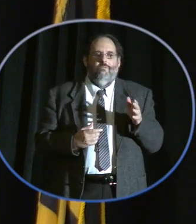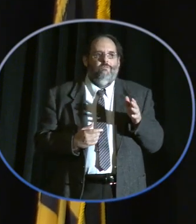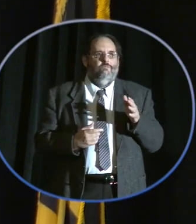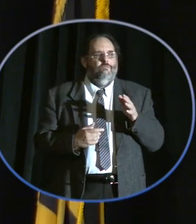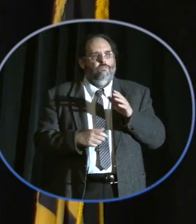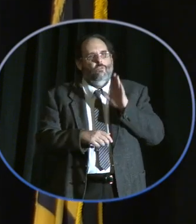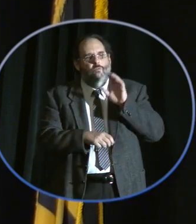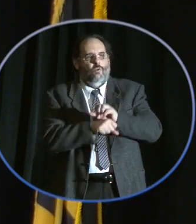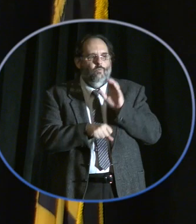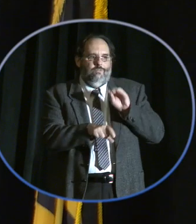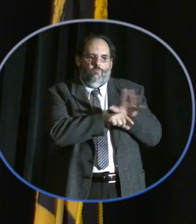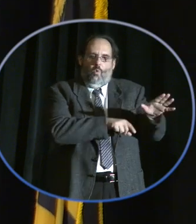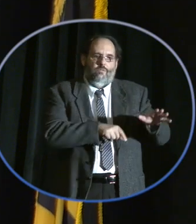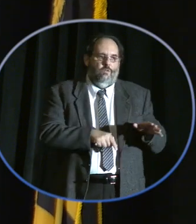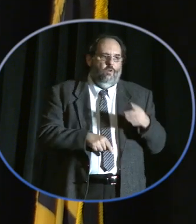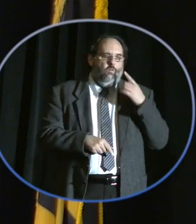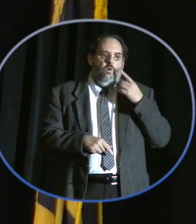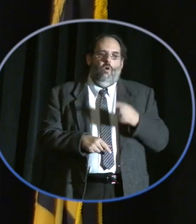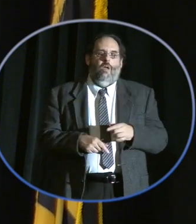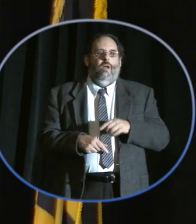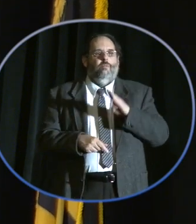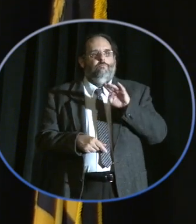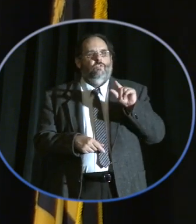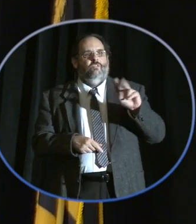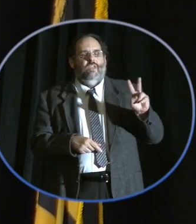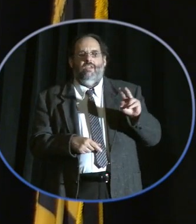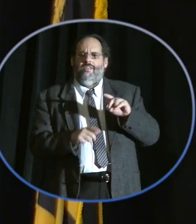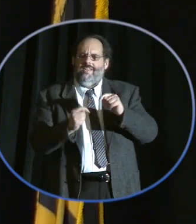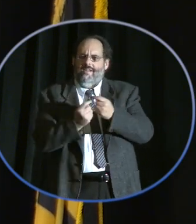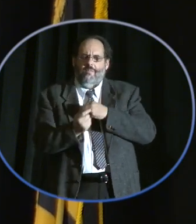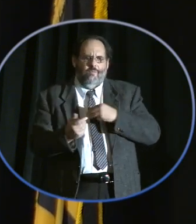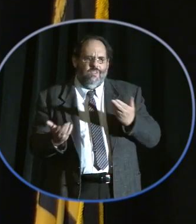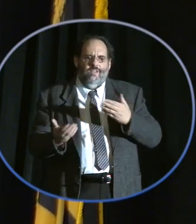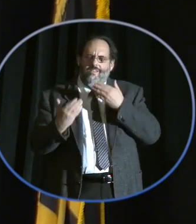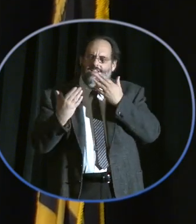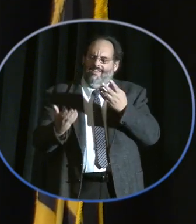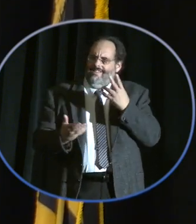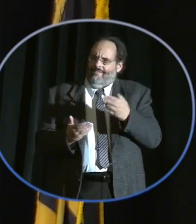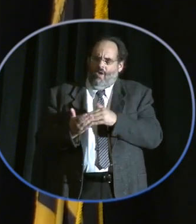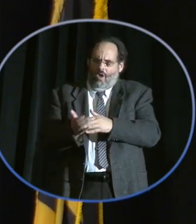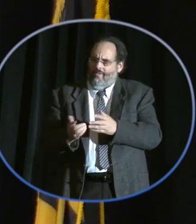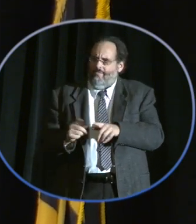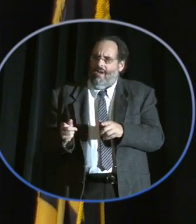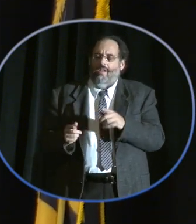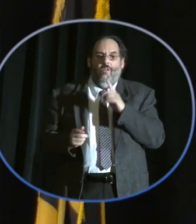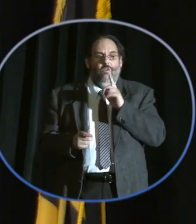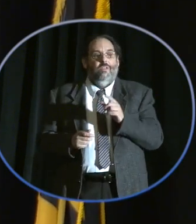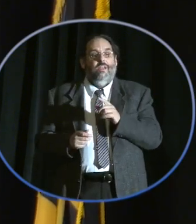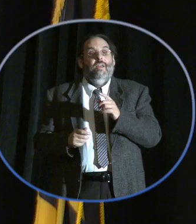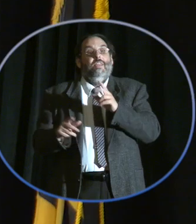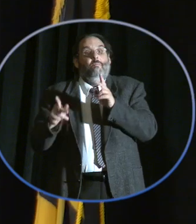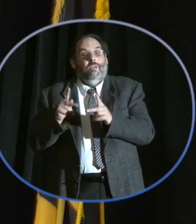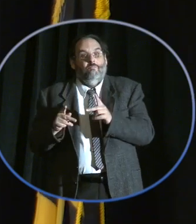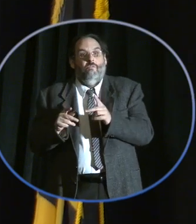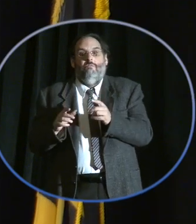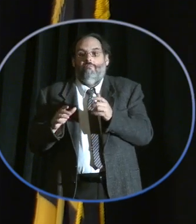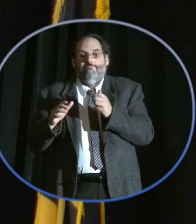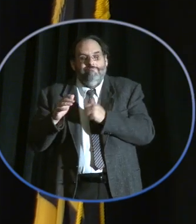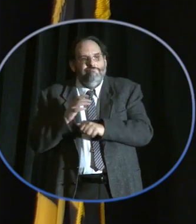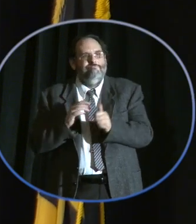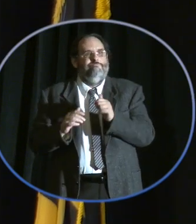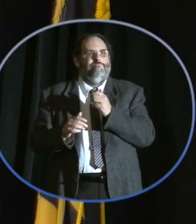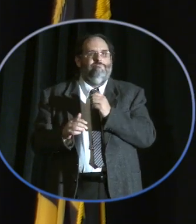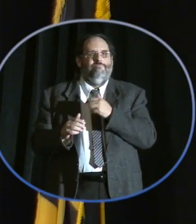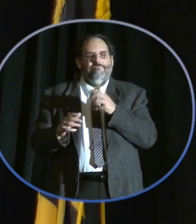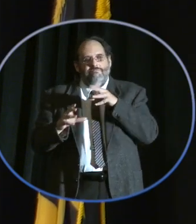So on behalf of Black Girls Vote, we have a team of members here. Thank you. You all see me all the time, but it's truly the people who are behind me.